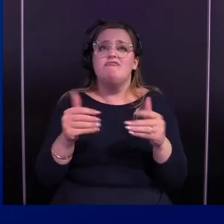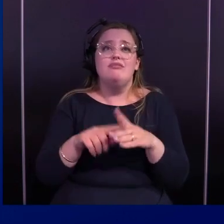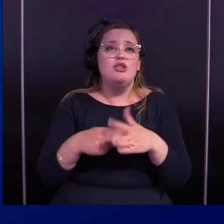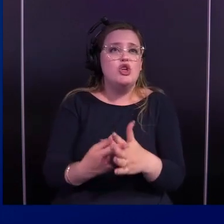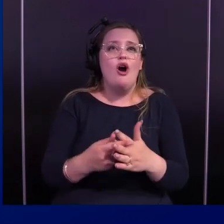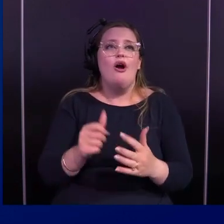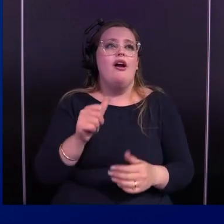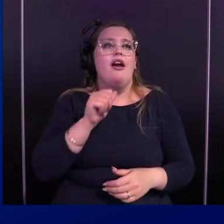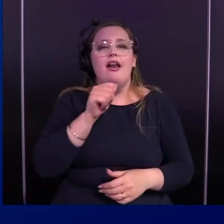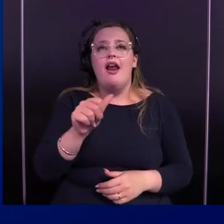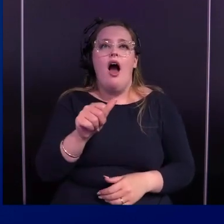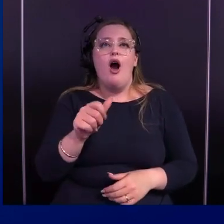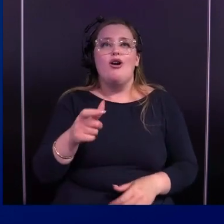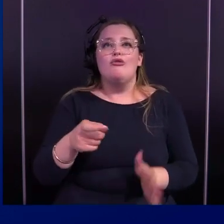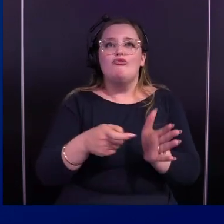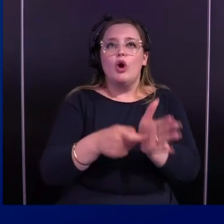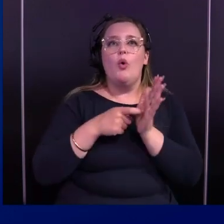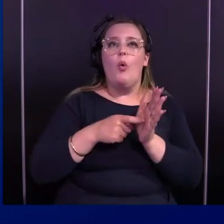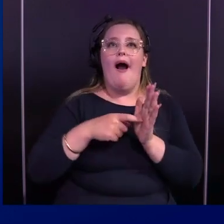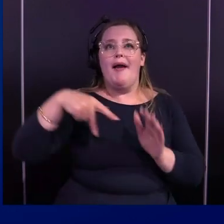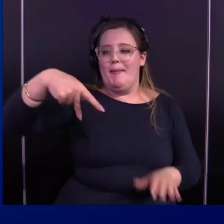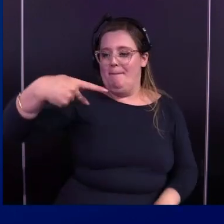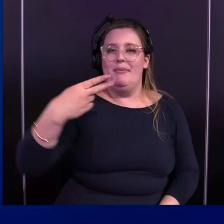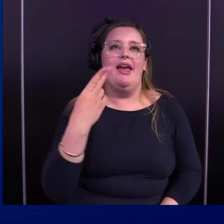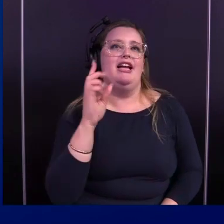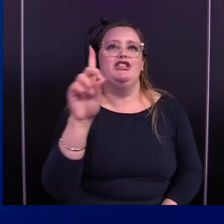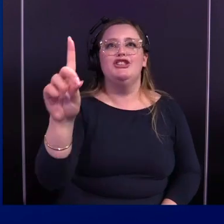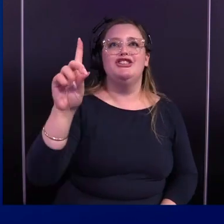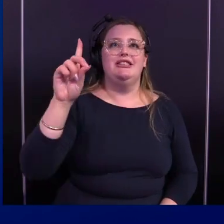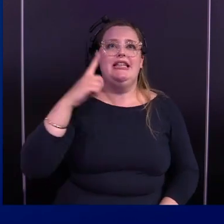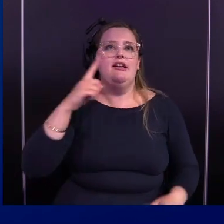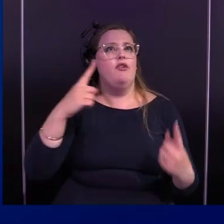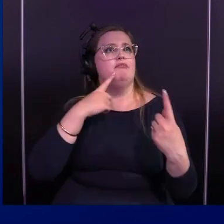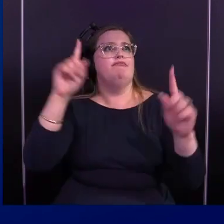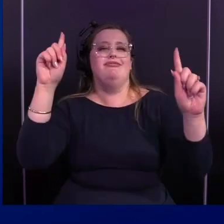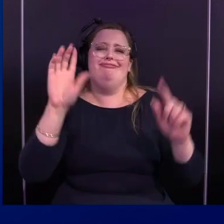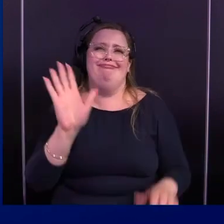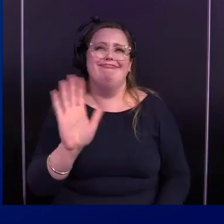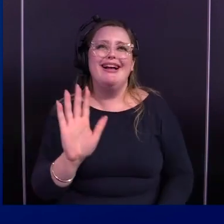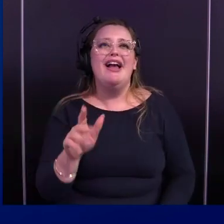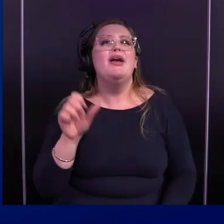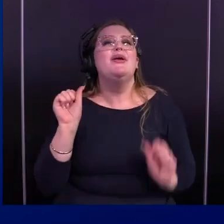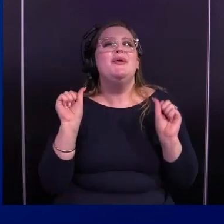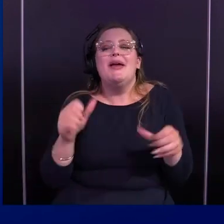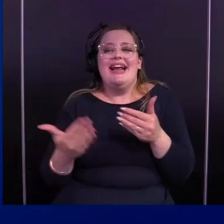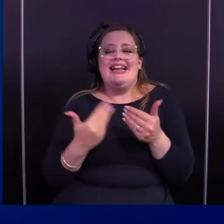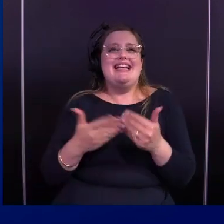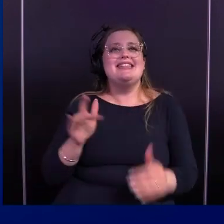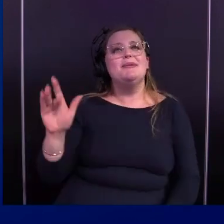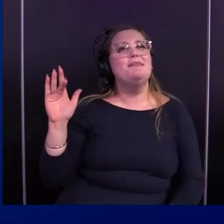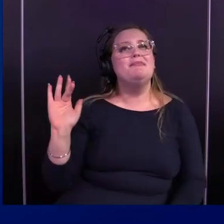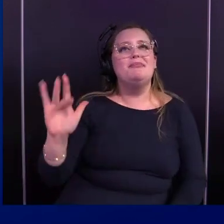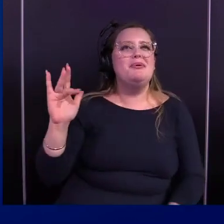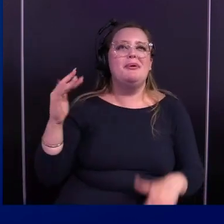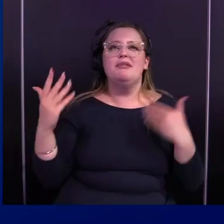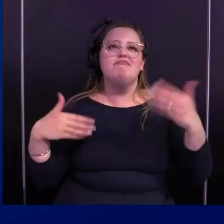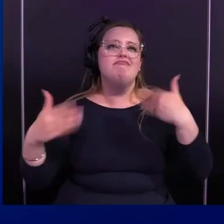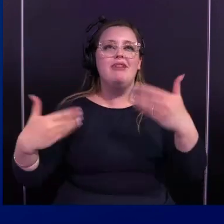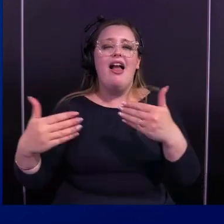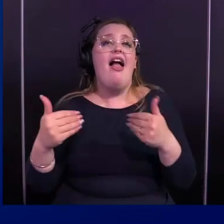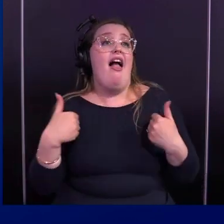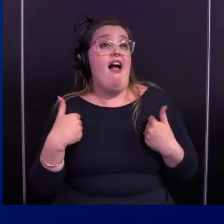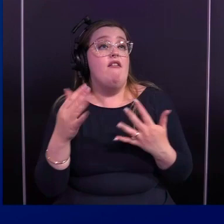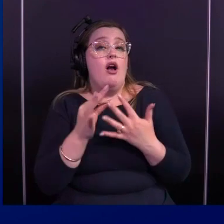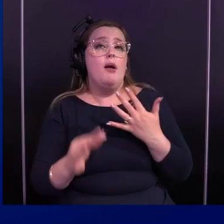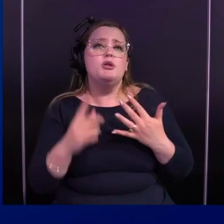that collegiate degree in order to do this. You can really literally press a button, get things moving. There's some options to customize if you want